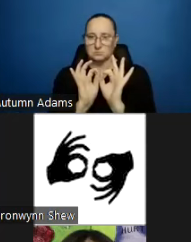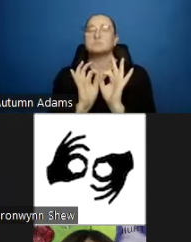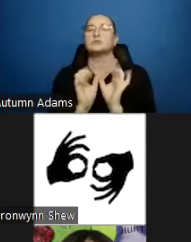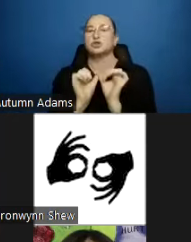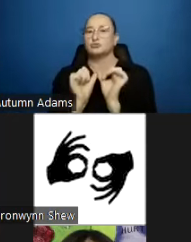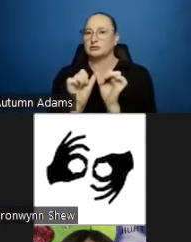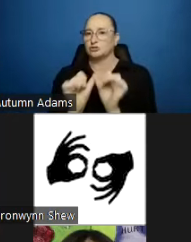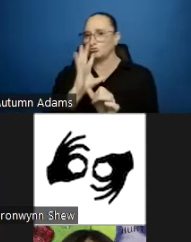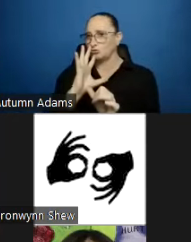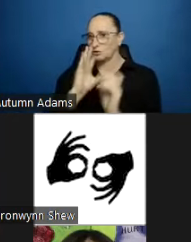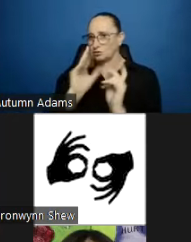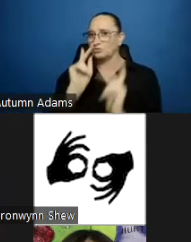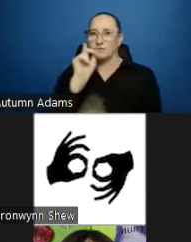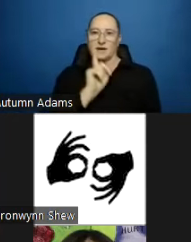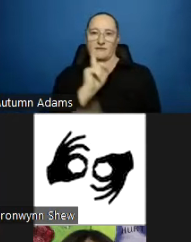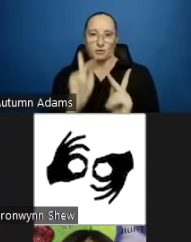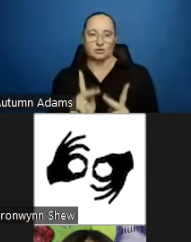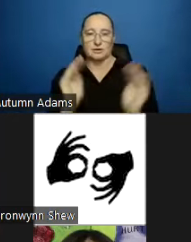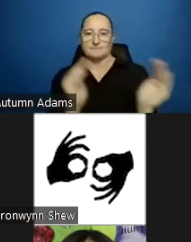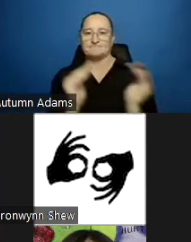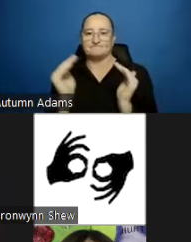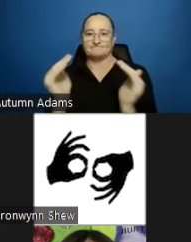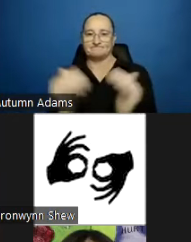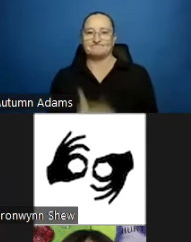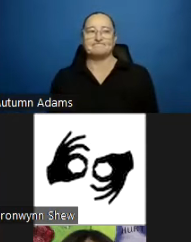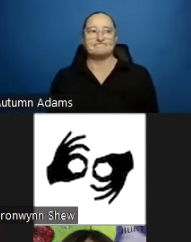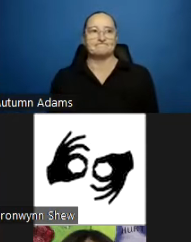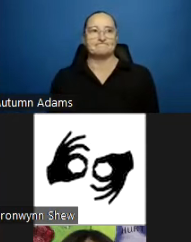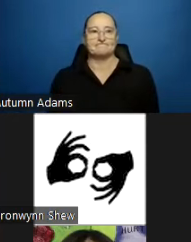person. Okay, next slide.